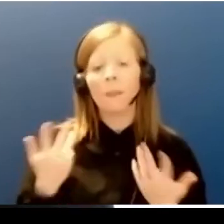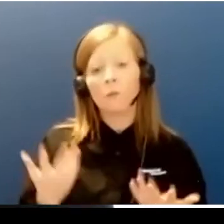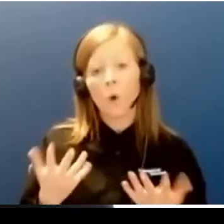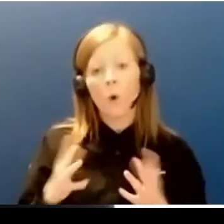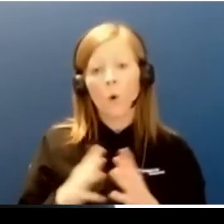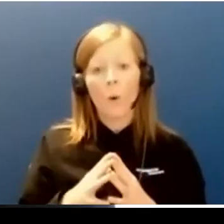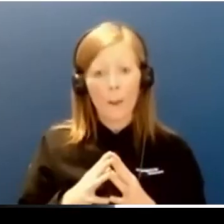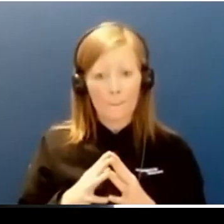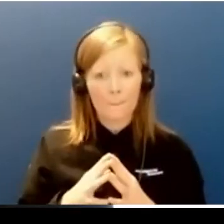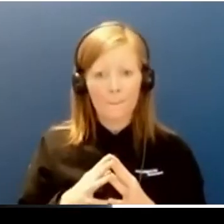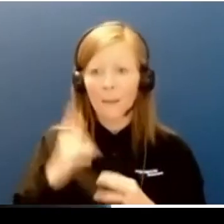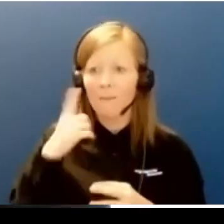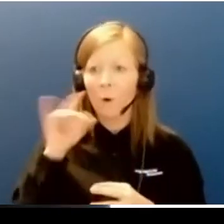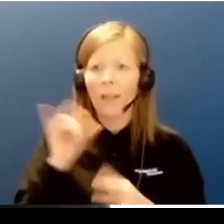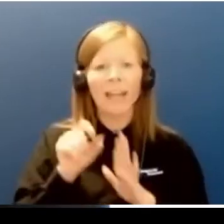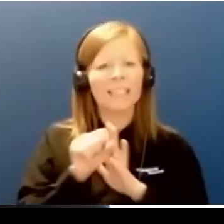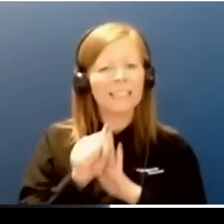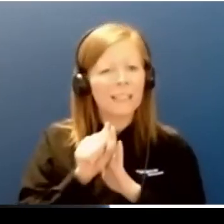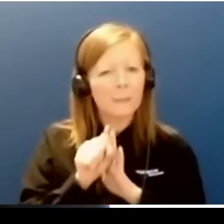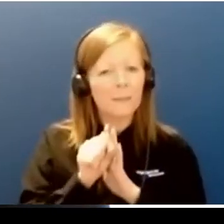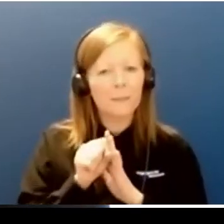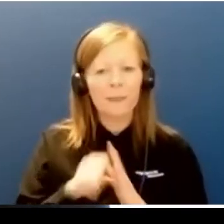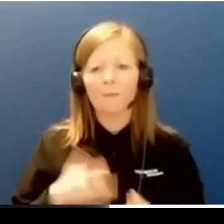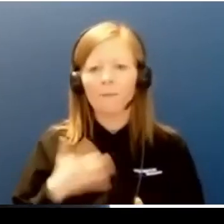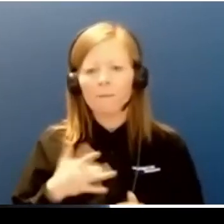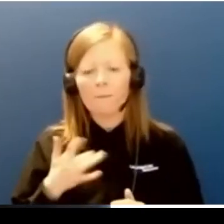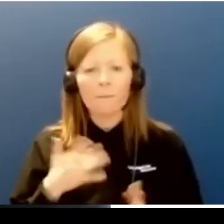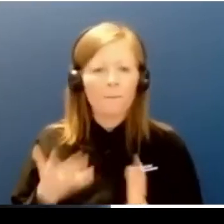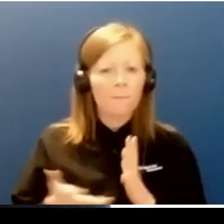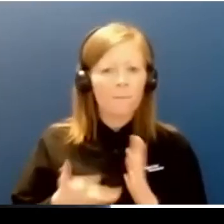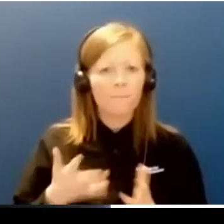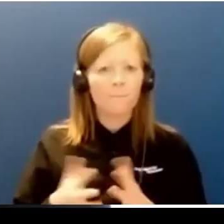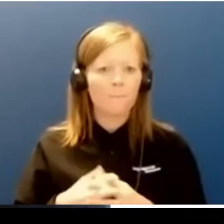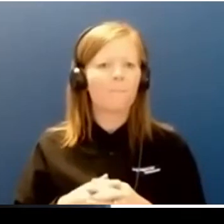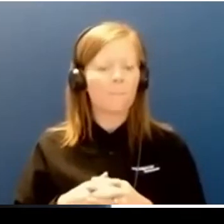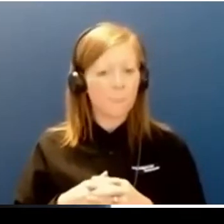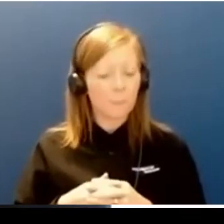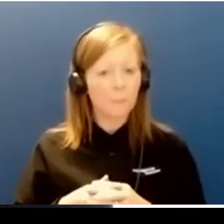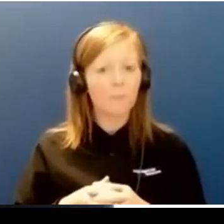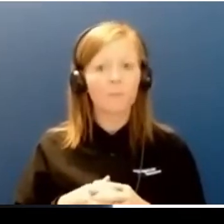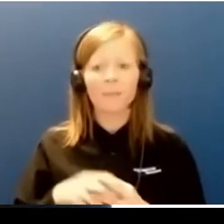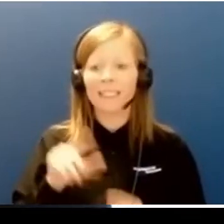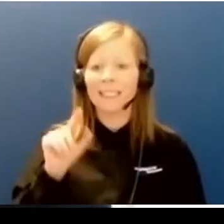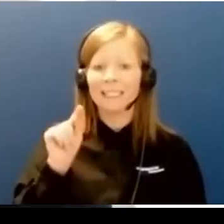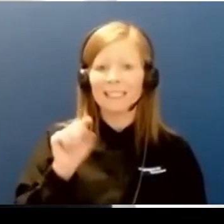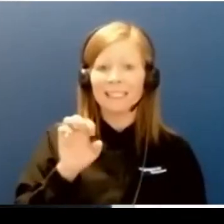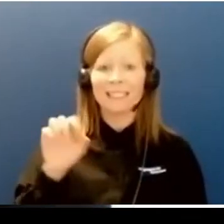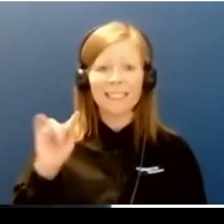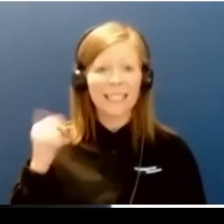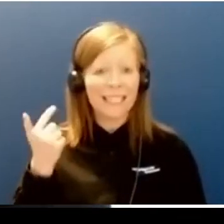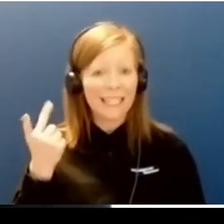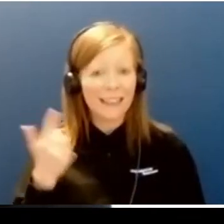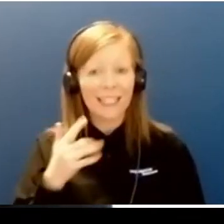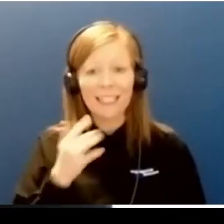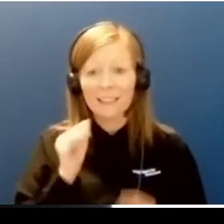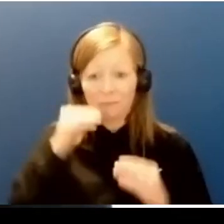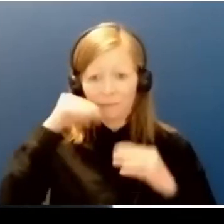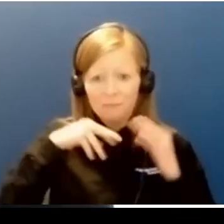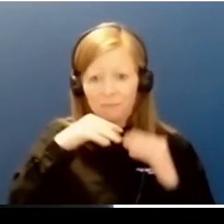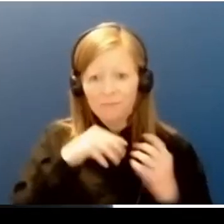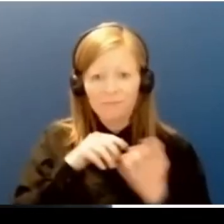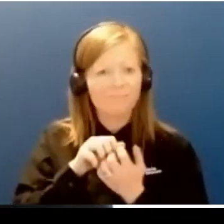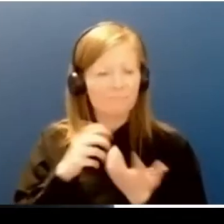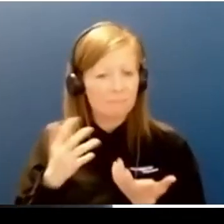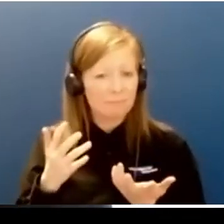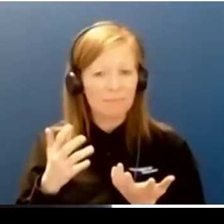as symptoms associated with teething, usually the children